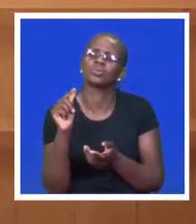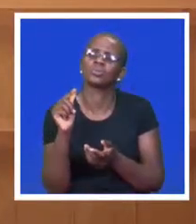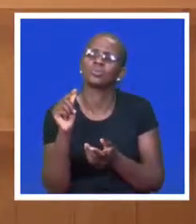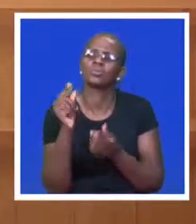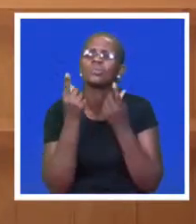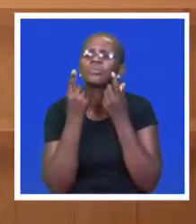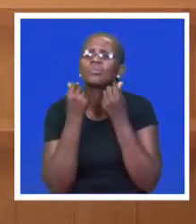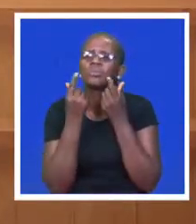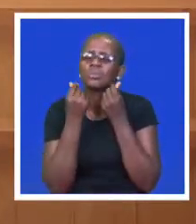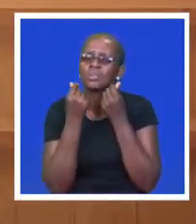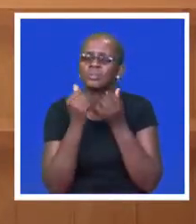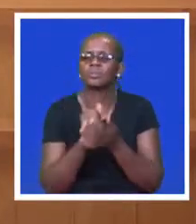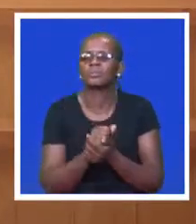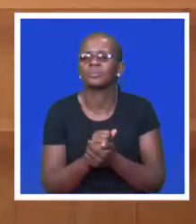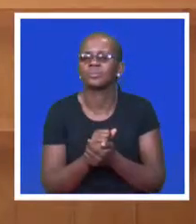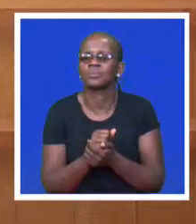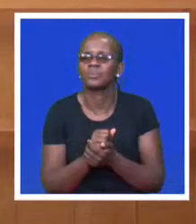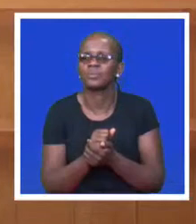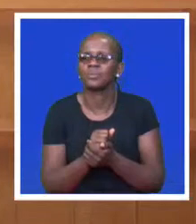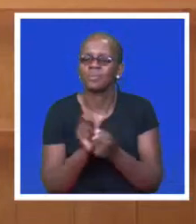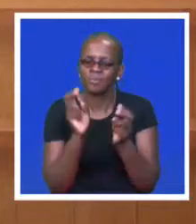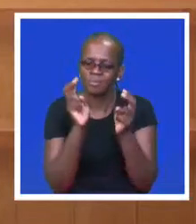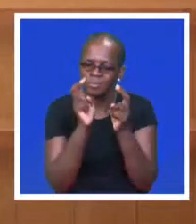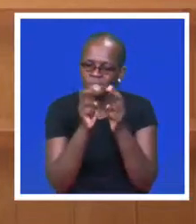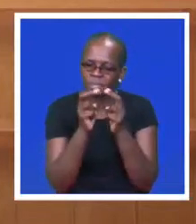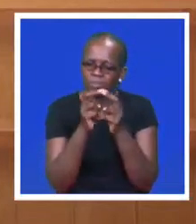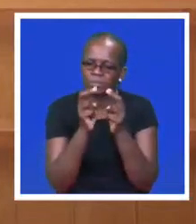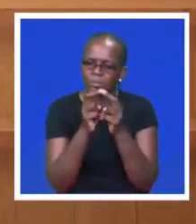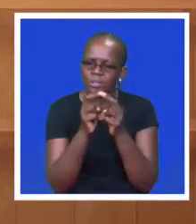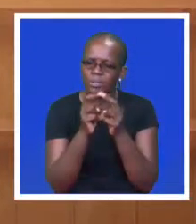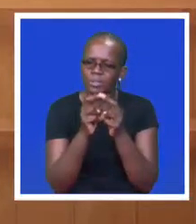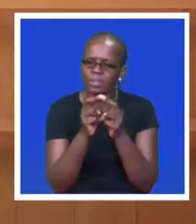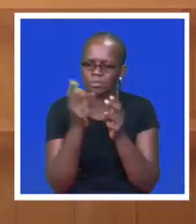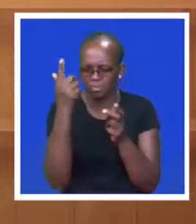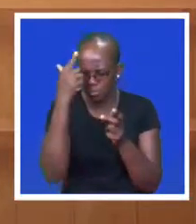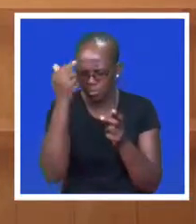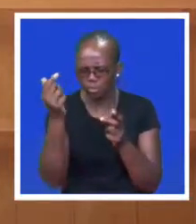able to put a bell around